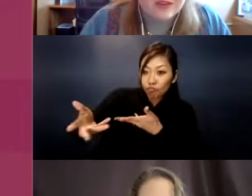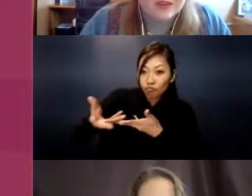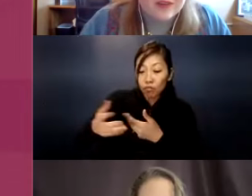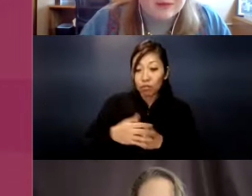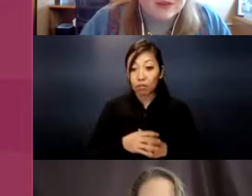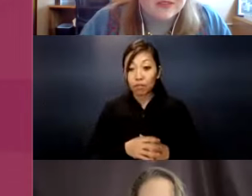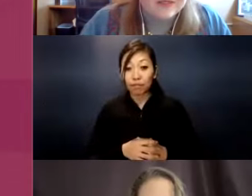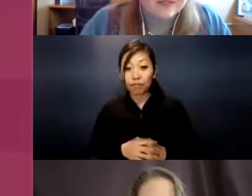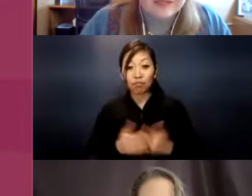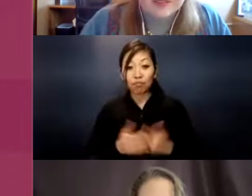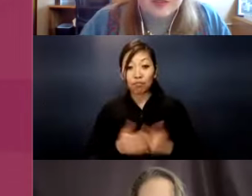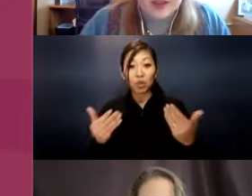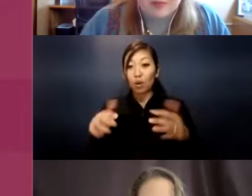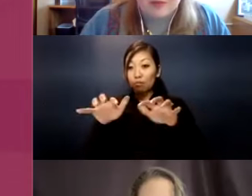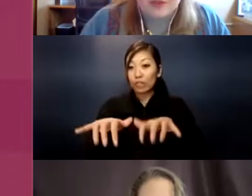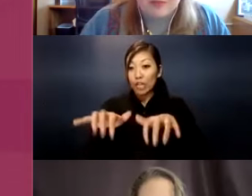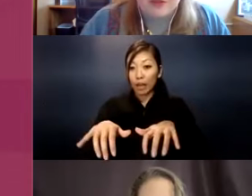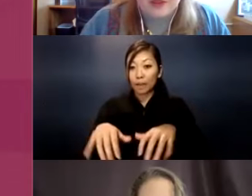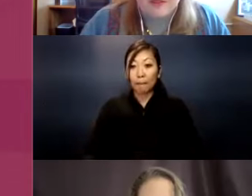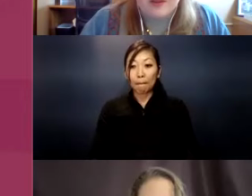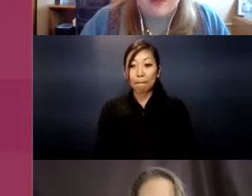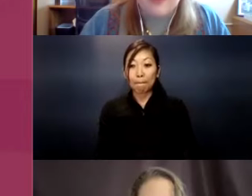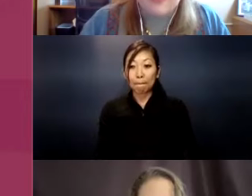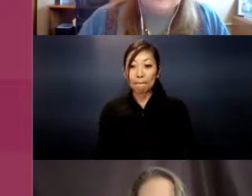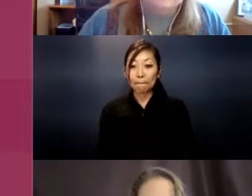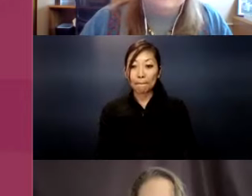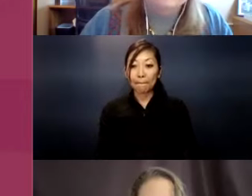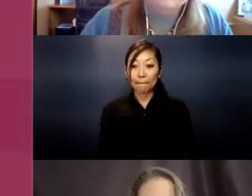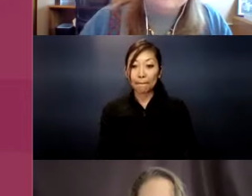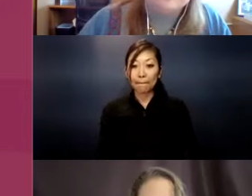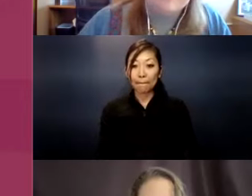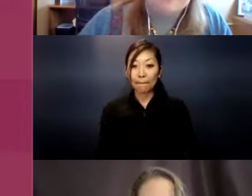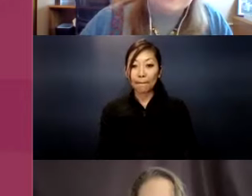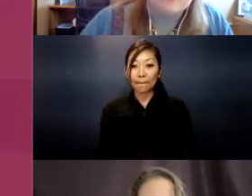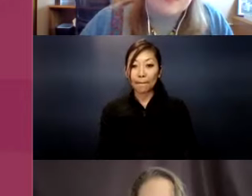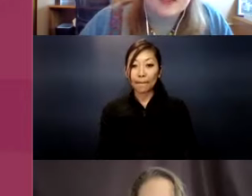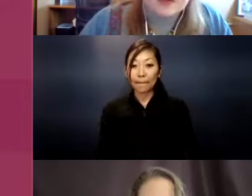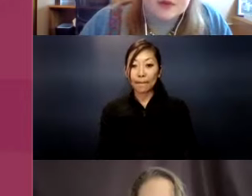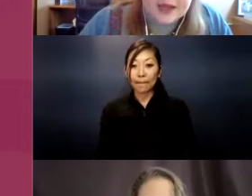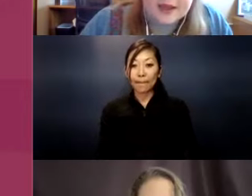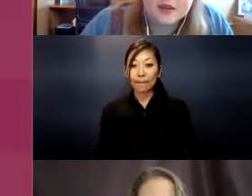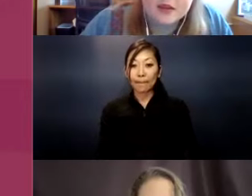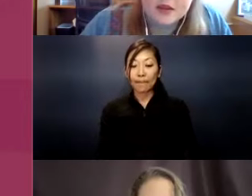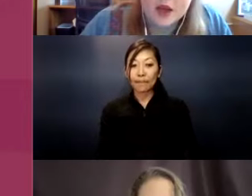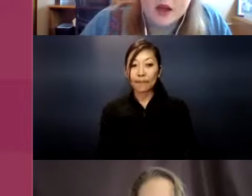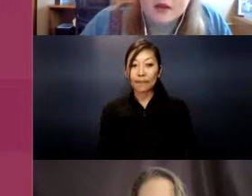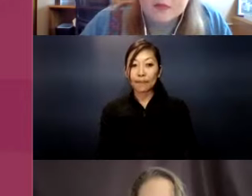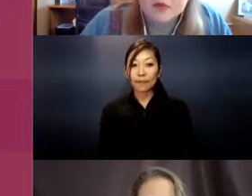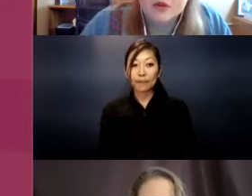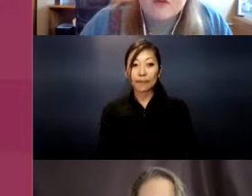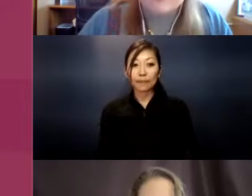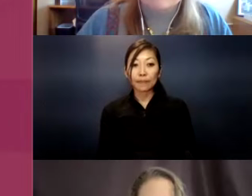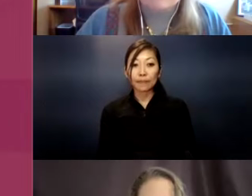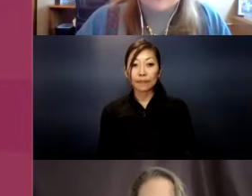I'll give you a little time to type those up or think of them while I open the